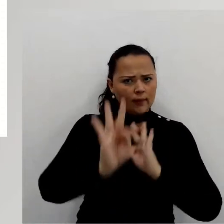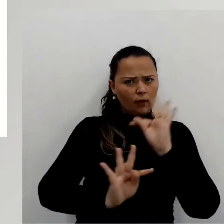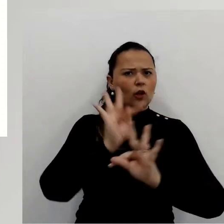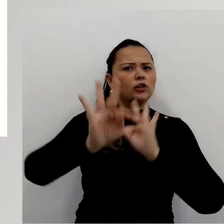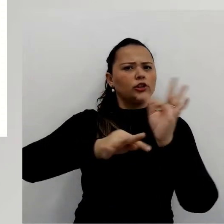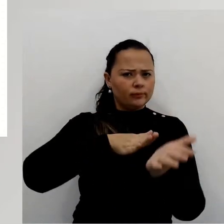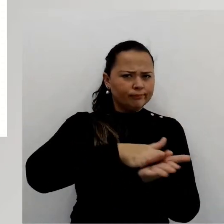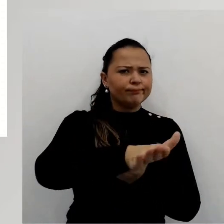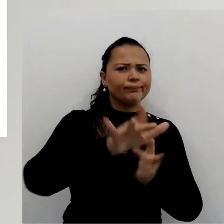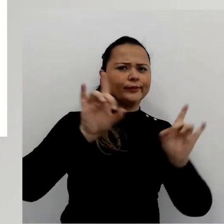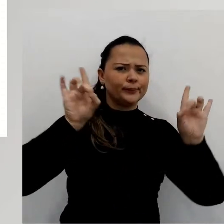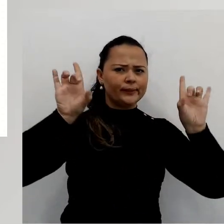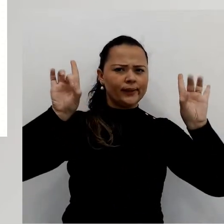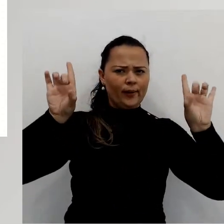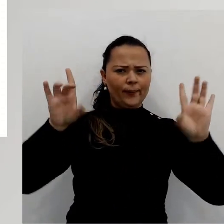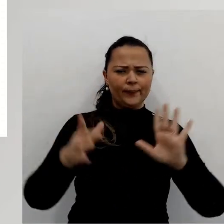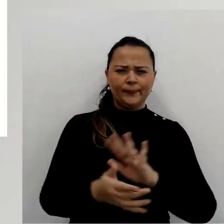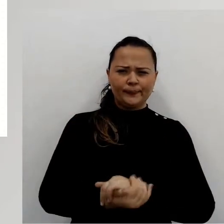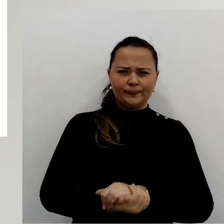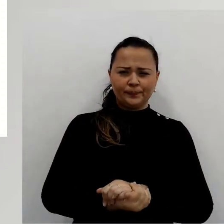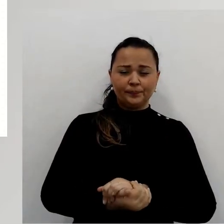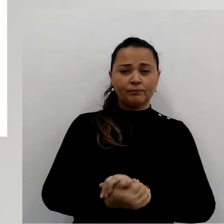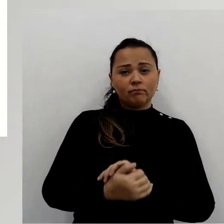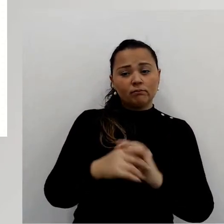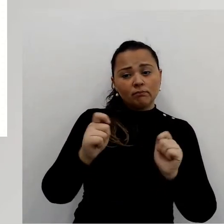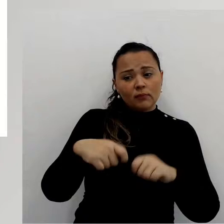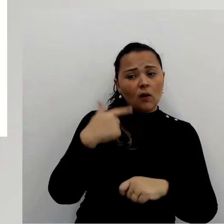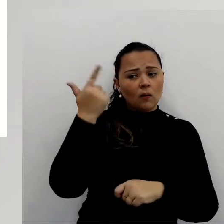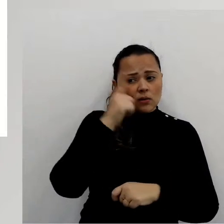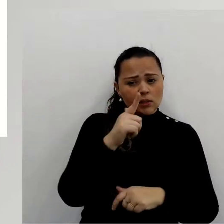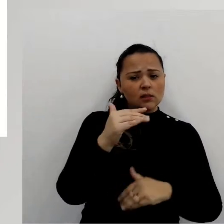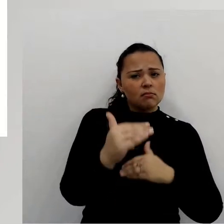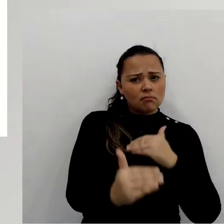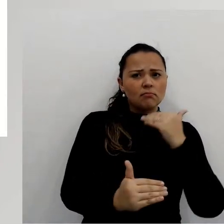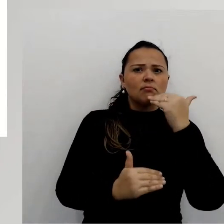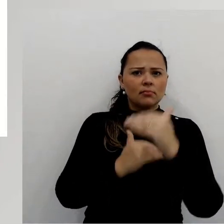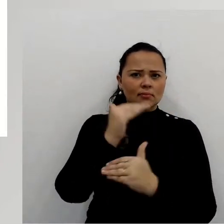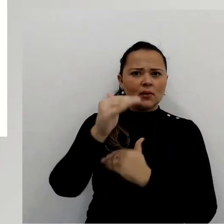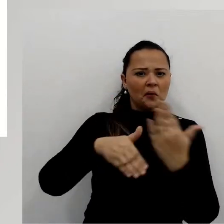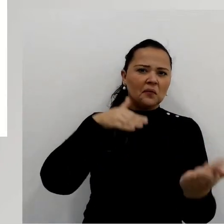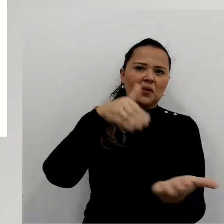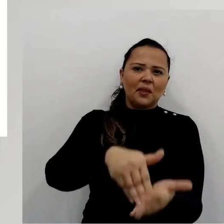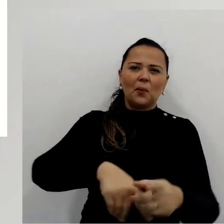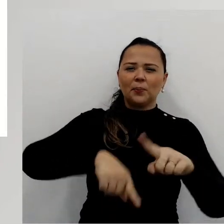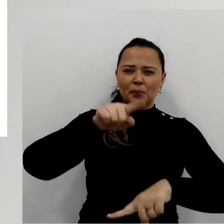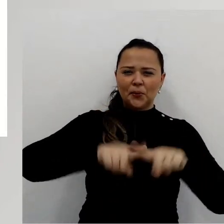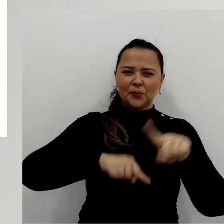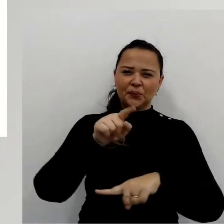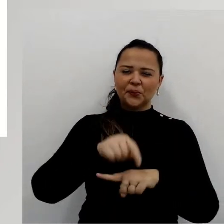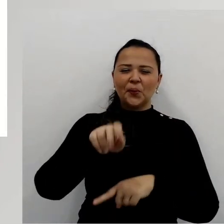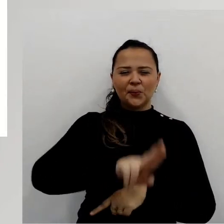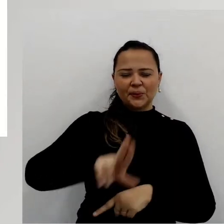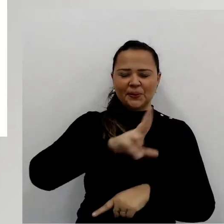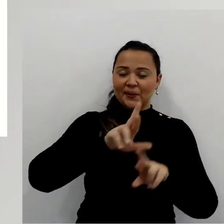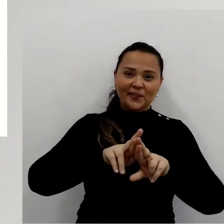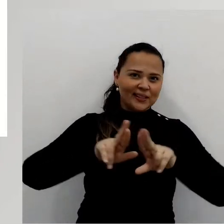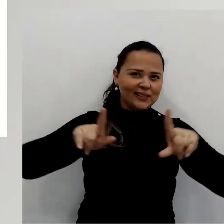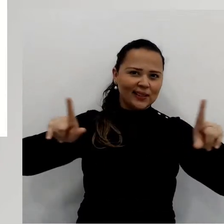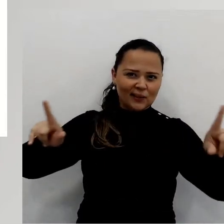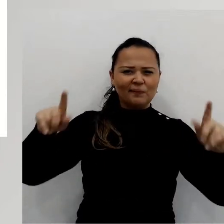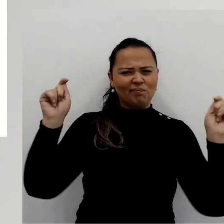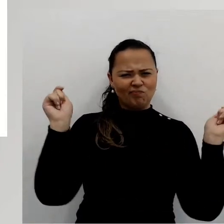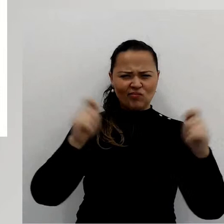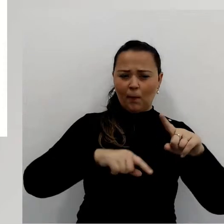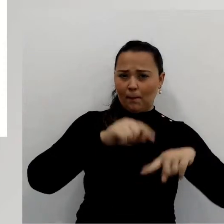to develop an end product. And it uses the big differentiator between the printed products and the printed